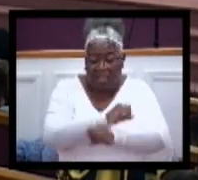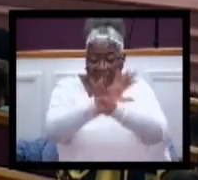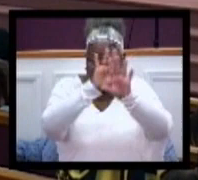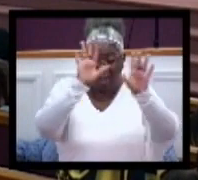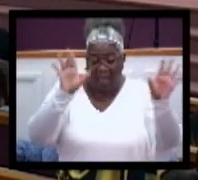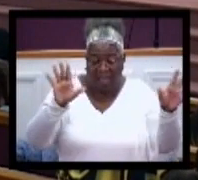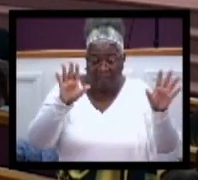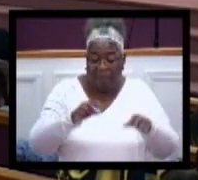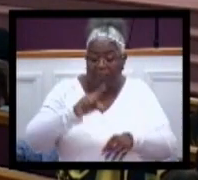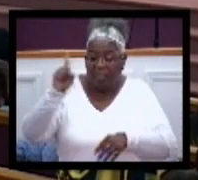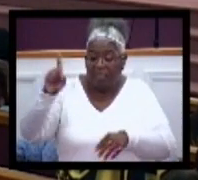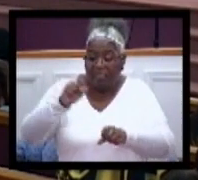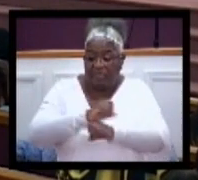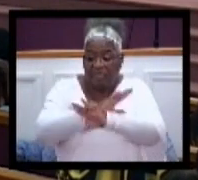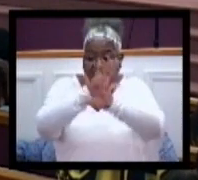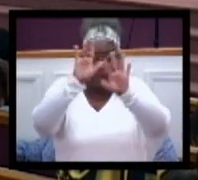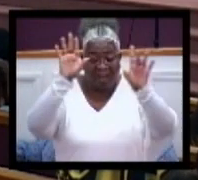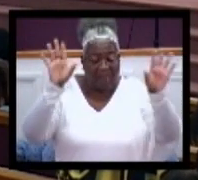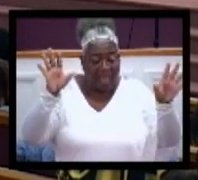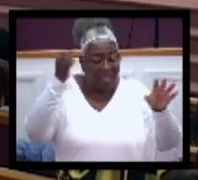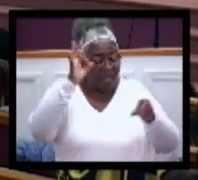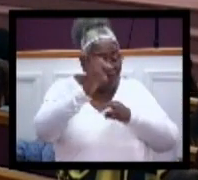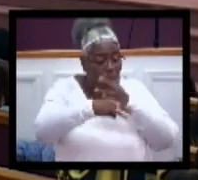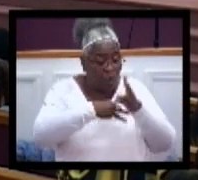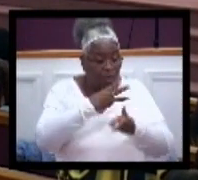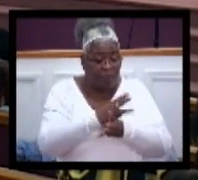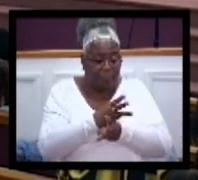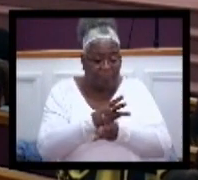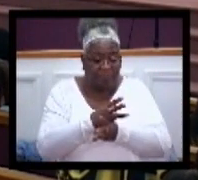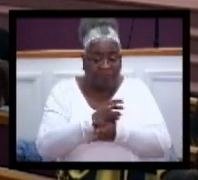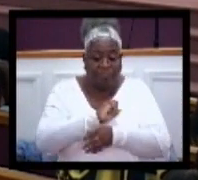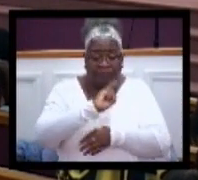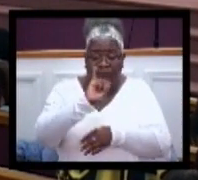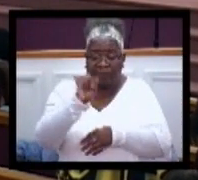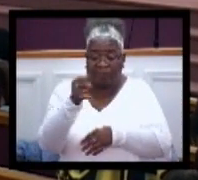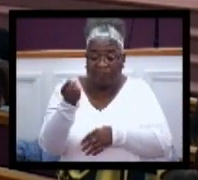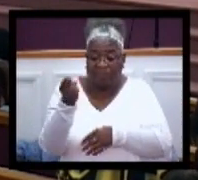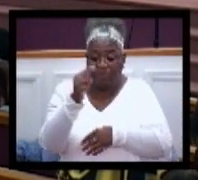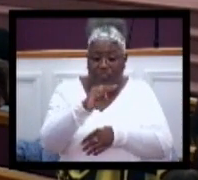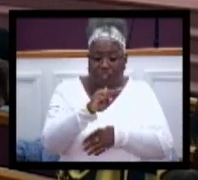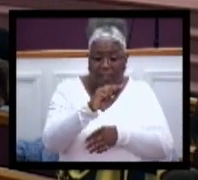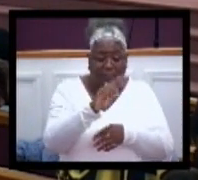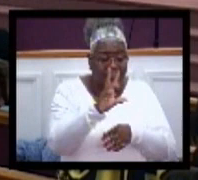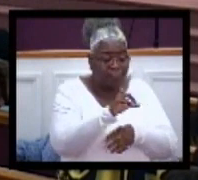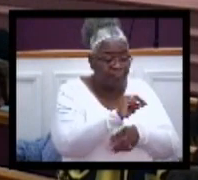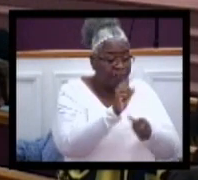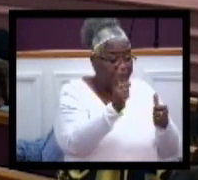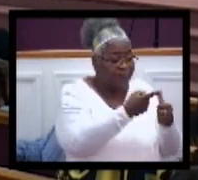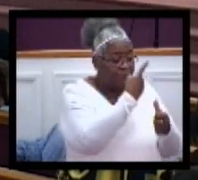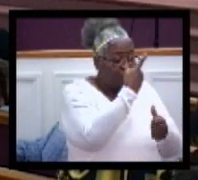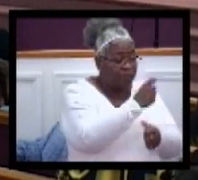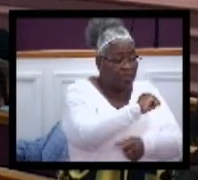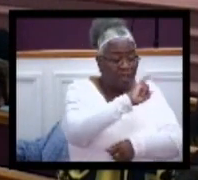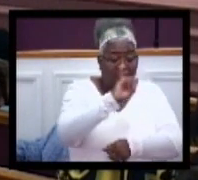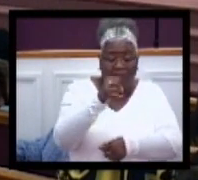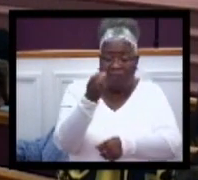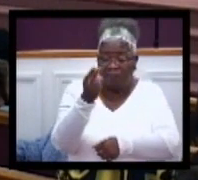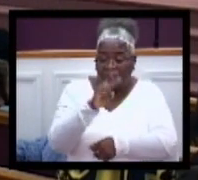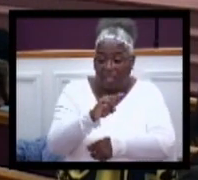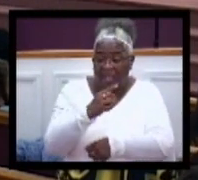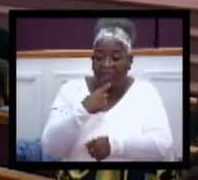the light of the world. John, 1 John, tells you that if